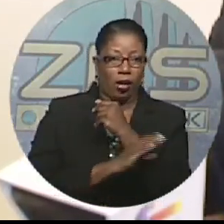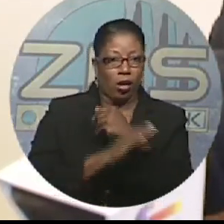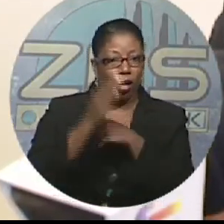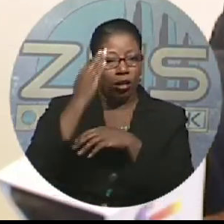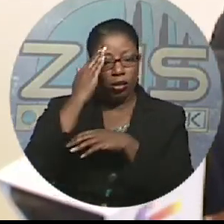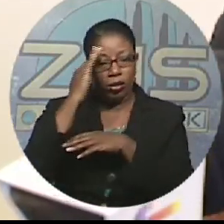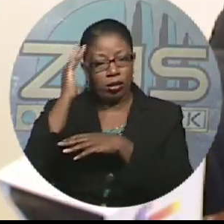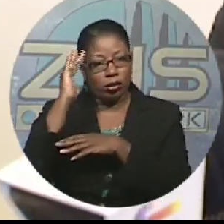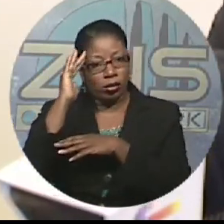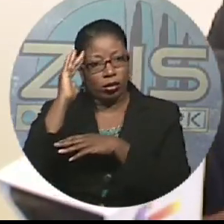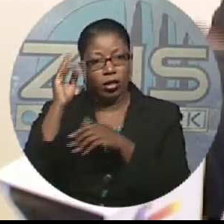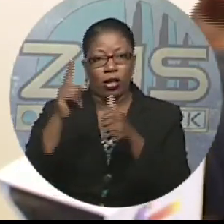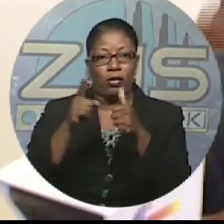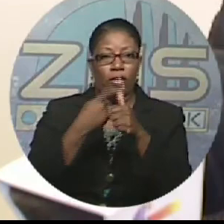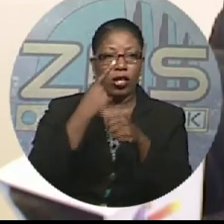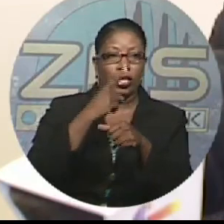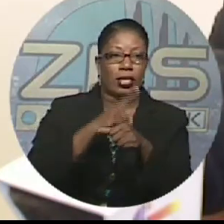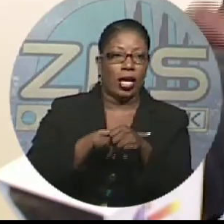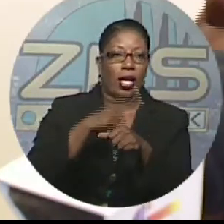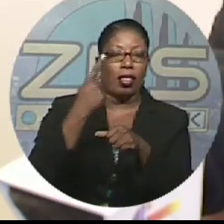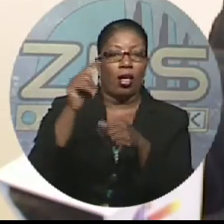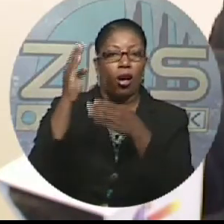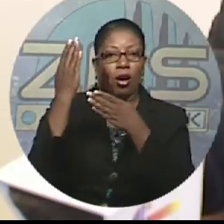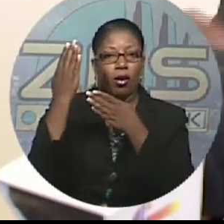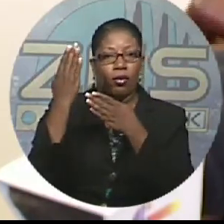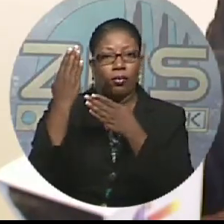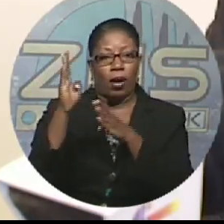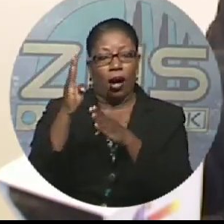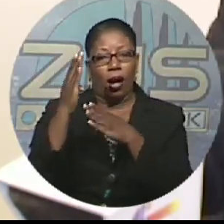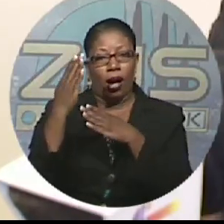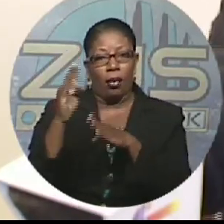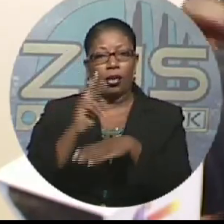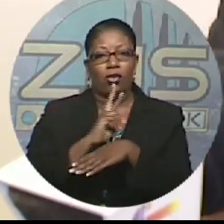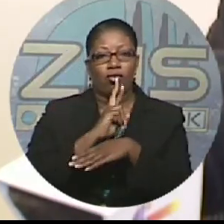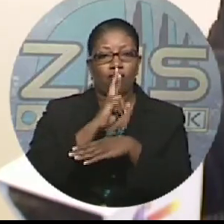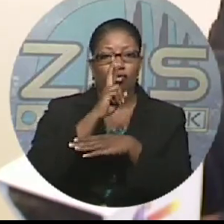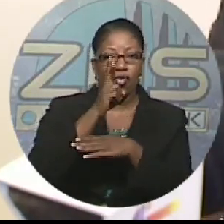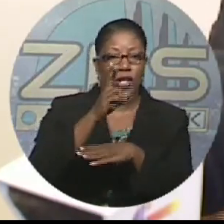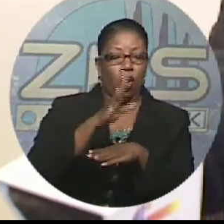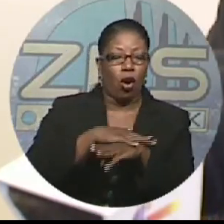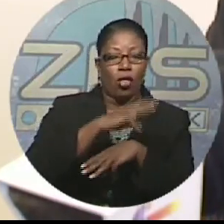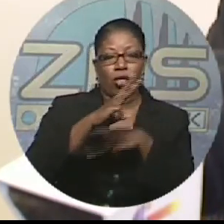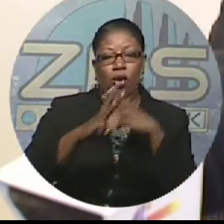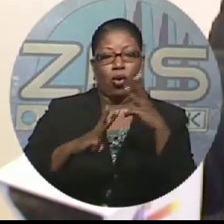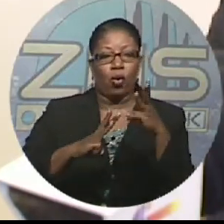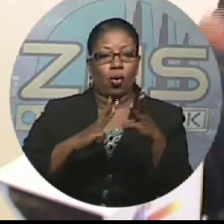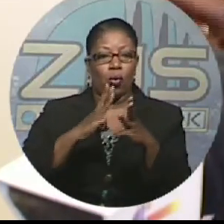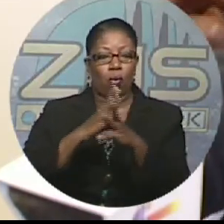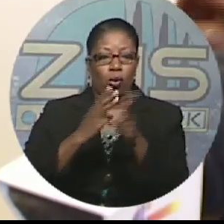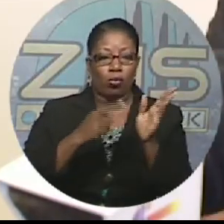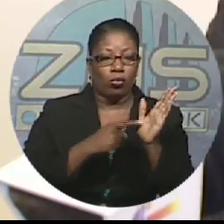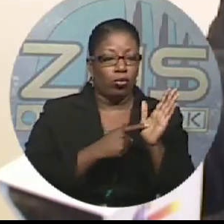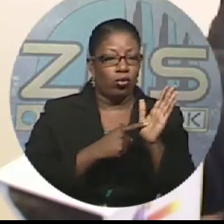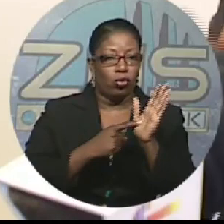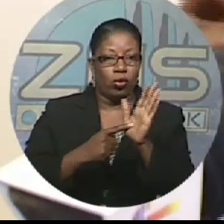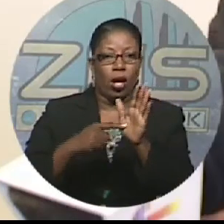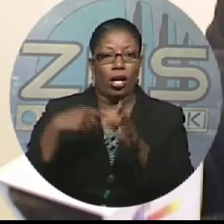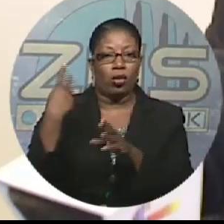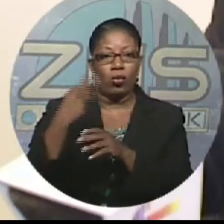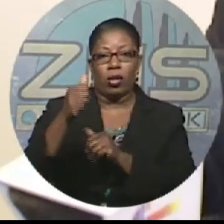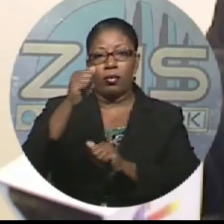first time, folks, that the Bahamas has been really on the world stage, and we